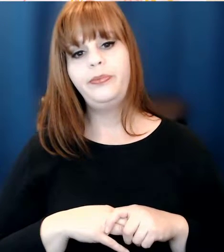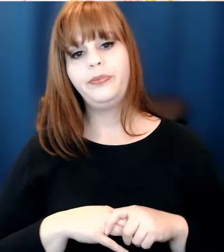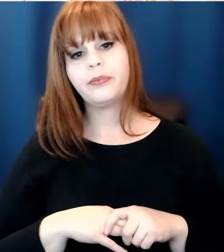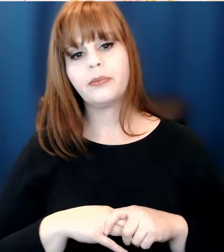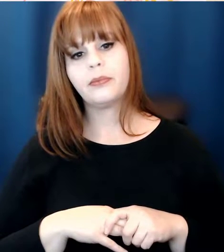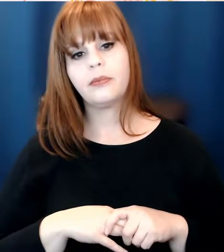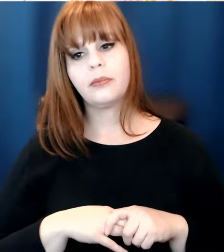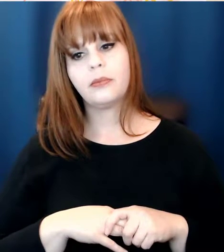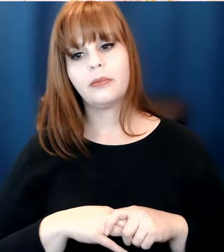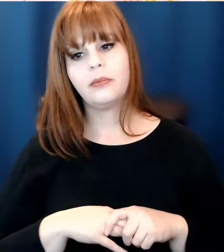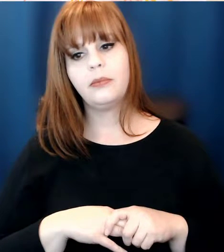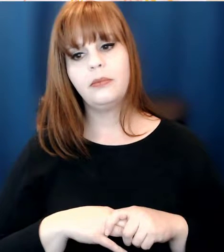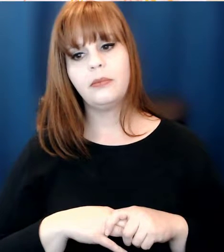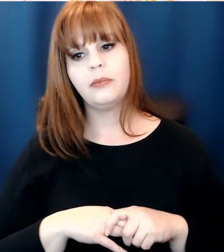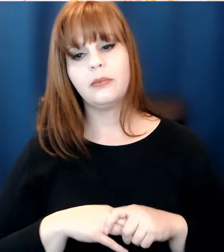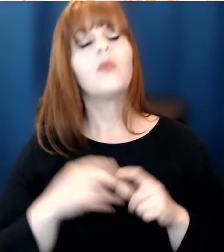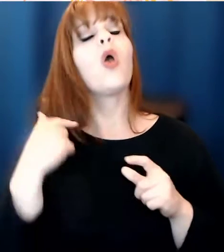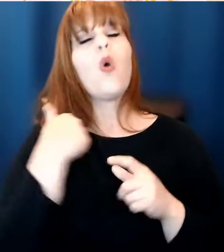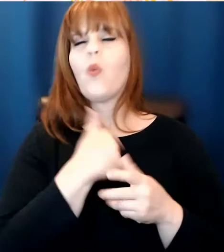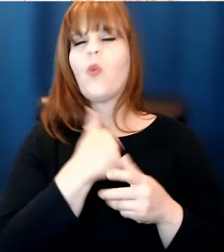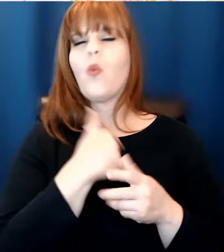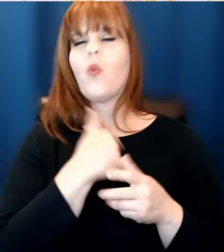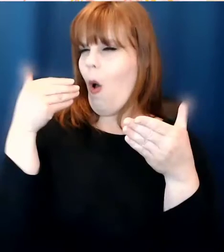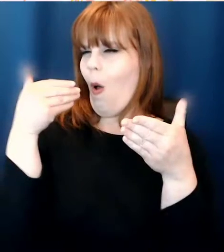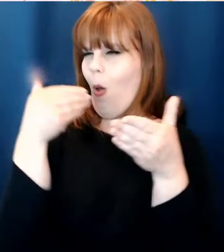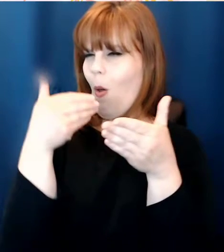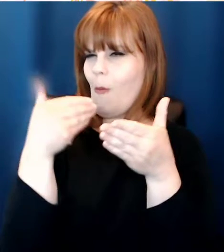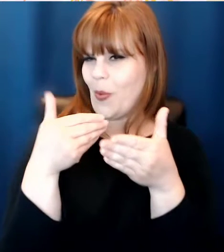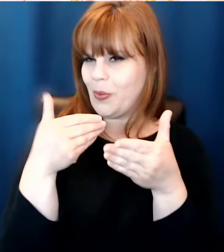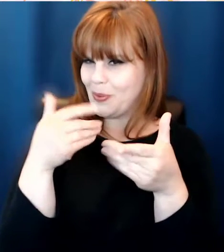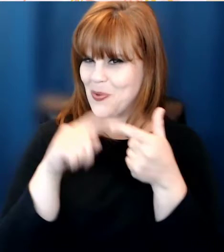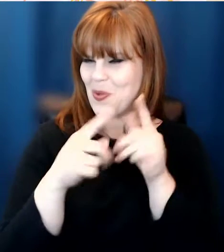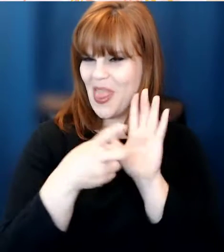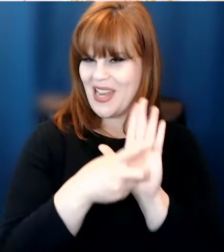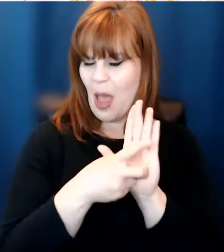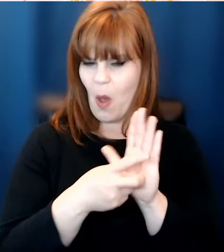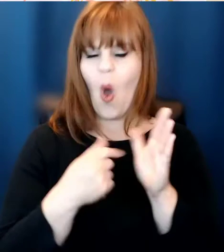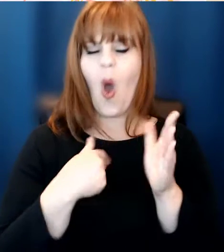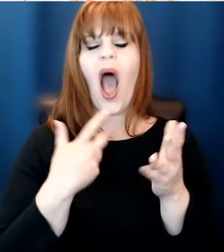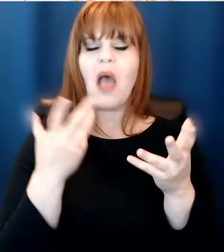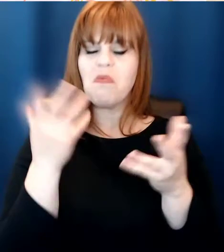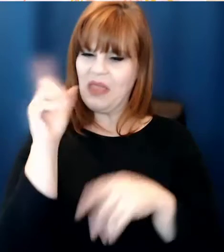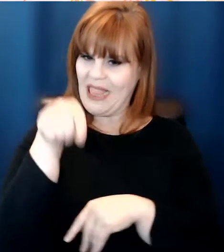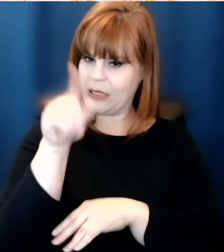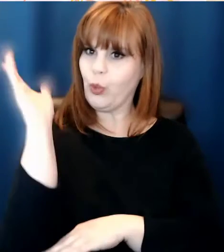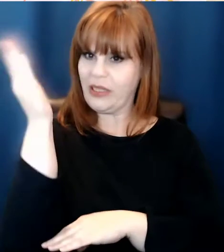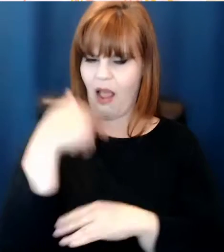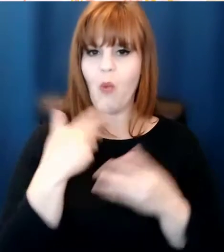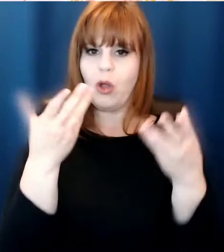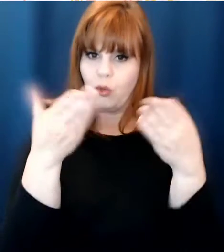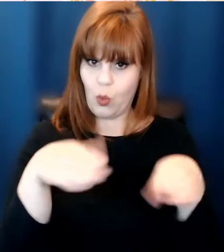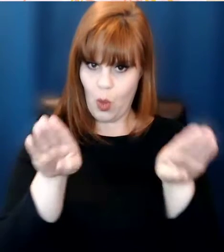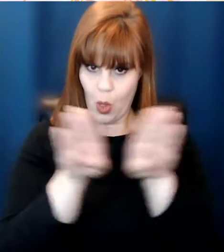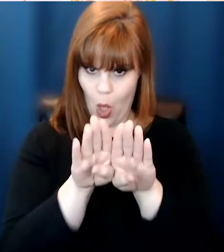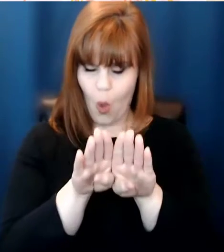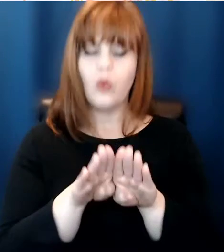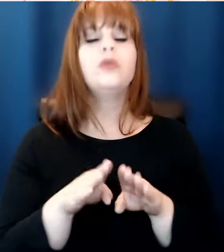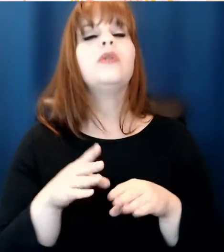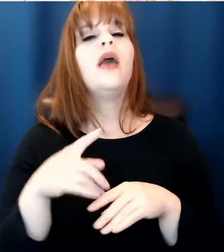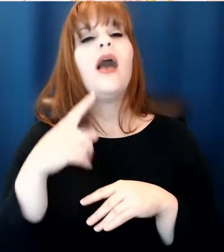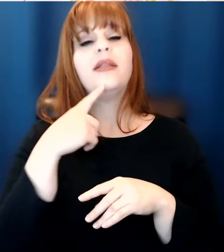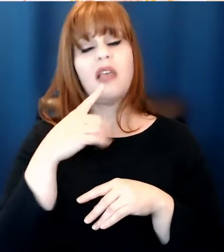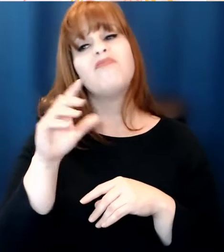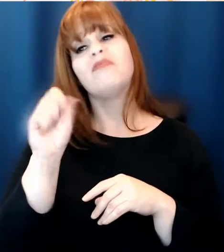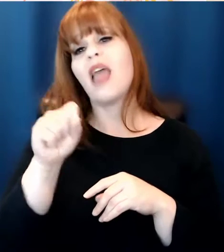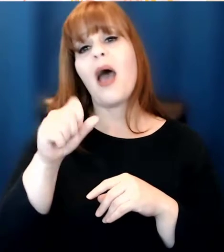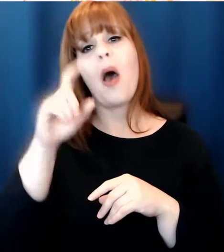And so we're almost to the demo, but I just want to kind of close this presentation by saying, yeah,